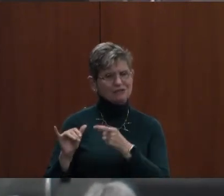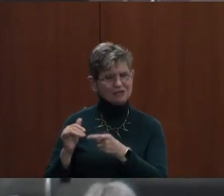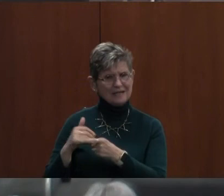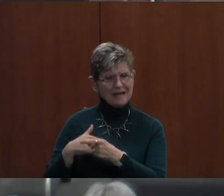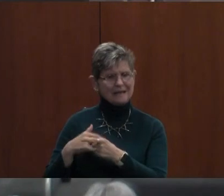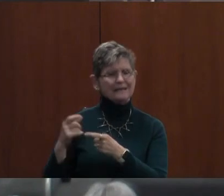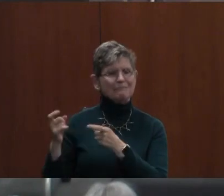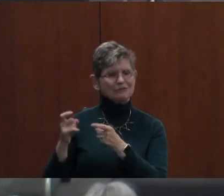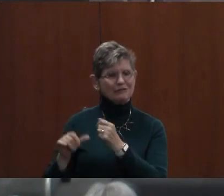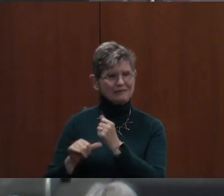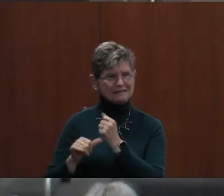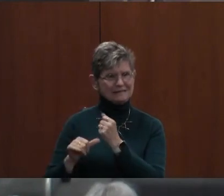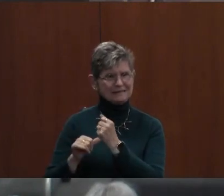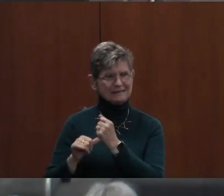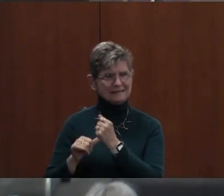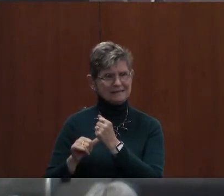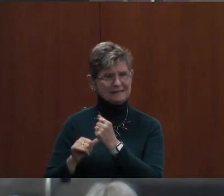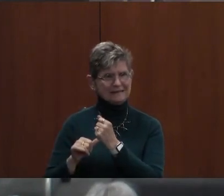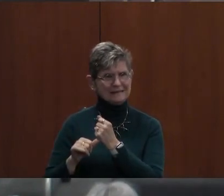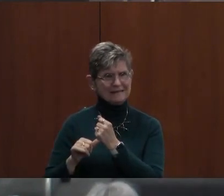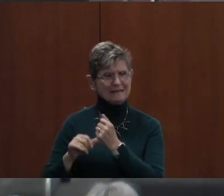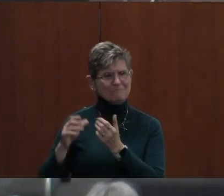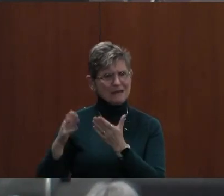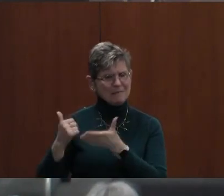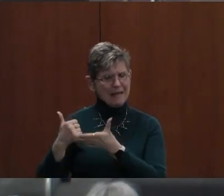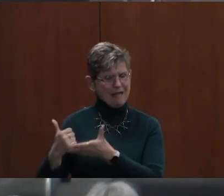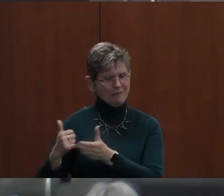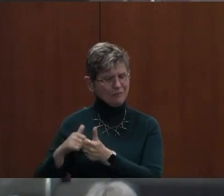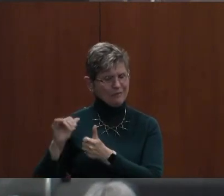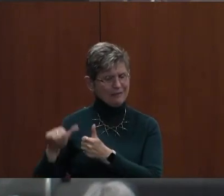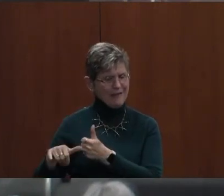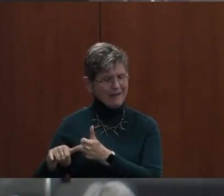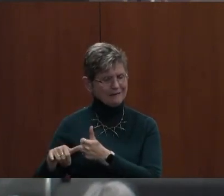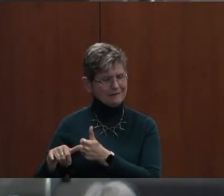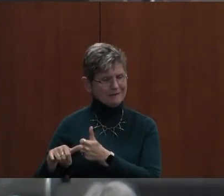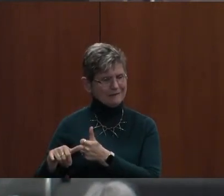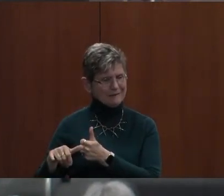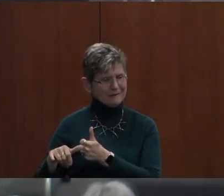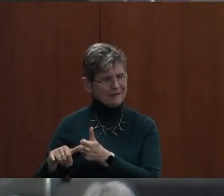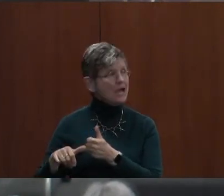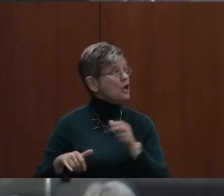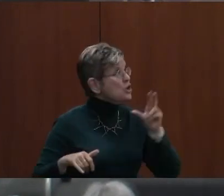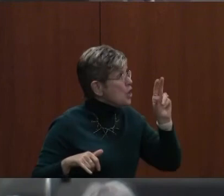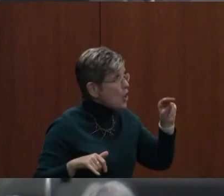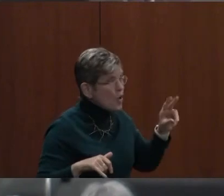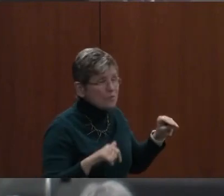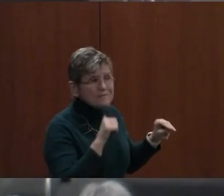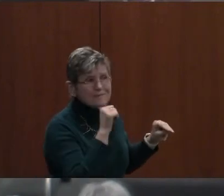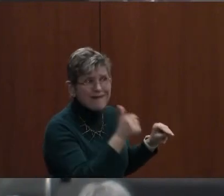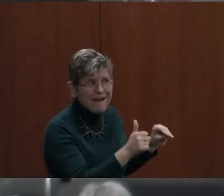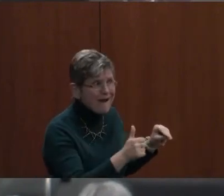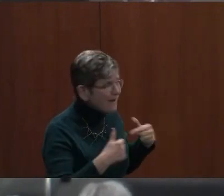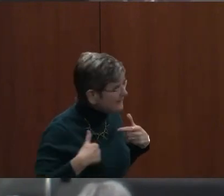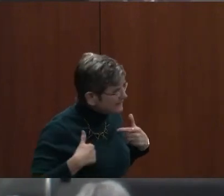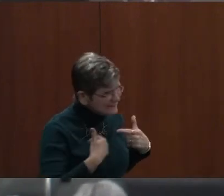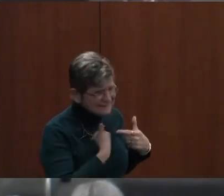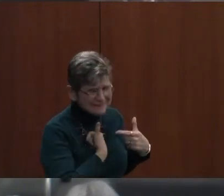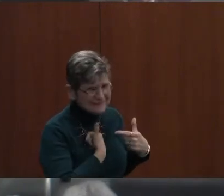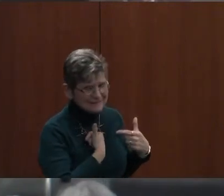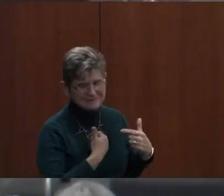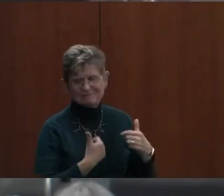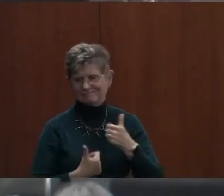administrative assistant, I think, who might have helped her with that. But Not at all. not at all? Not Okay. at all. All righty. Okay. My